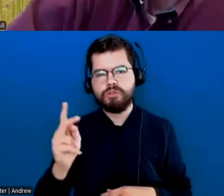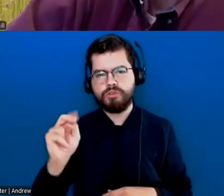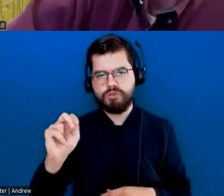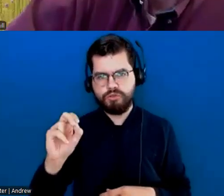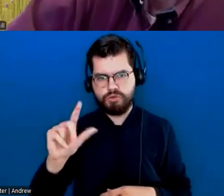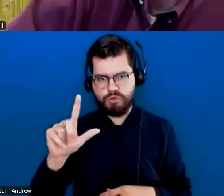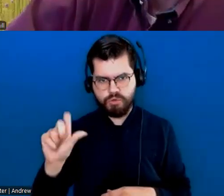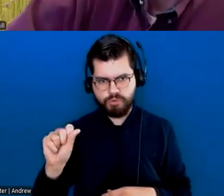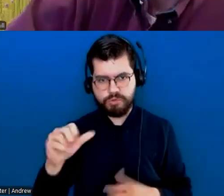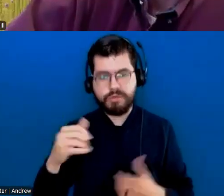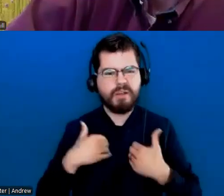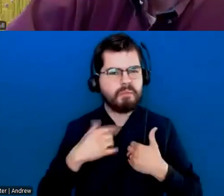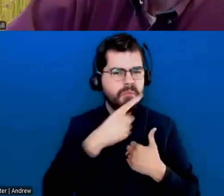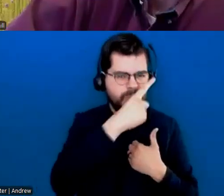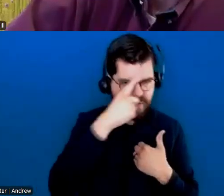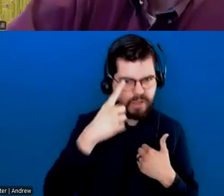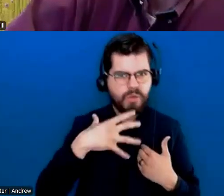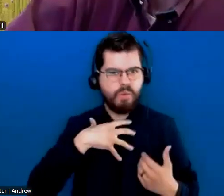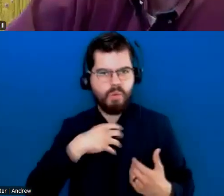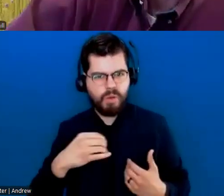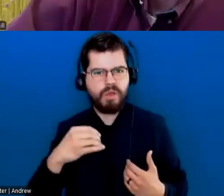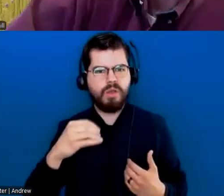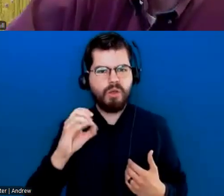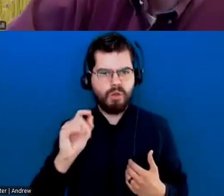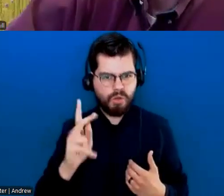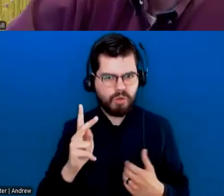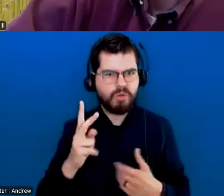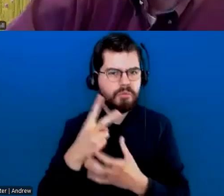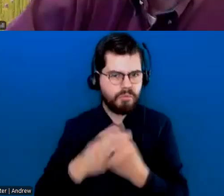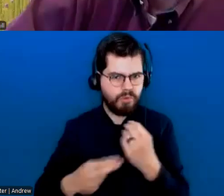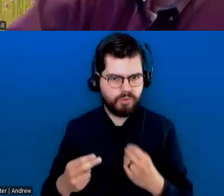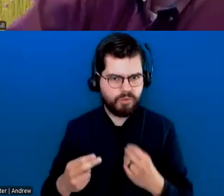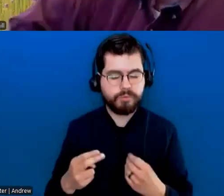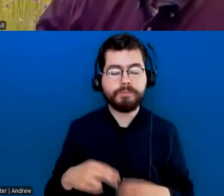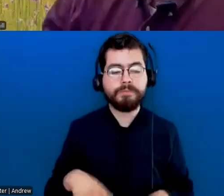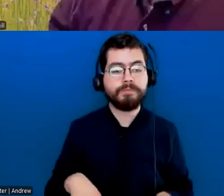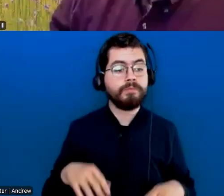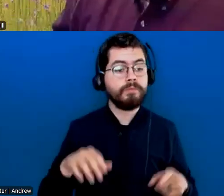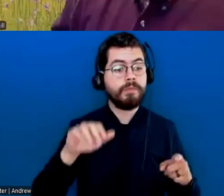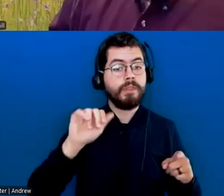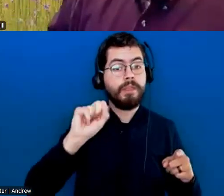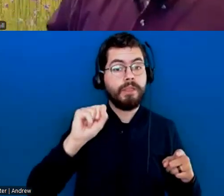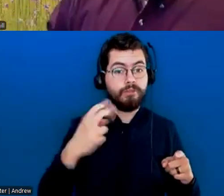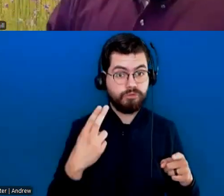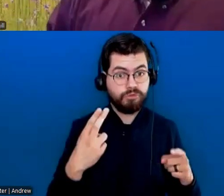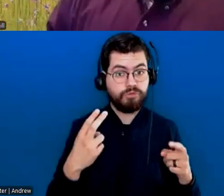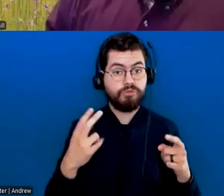black and white oak. We have the ash forest, which, you know, I know one of the